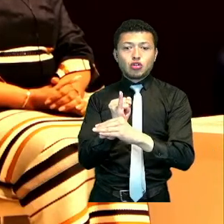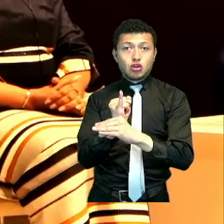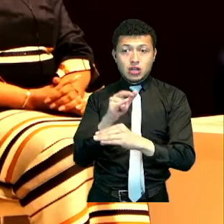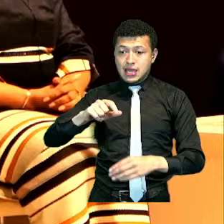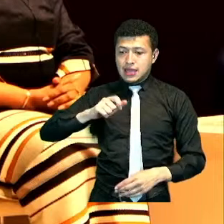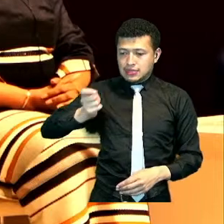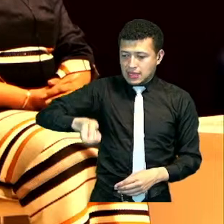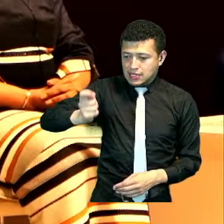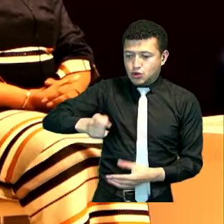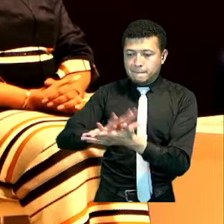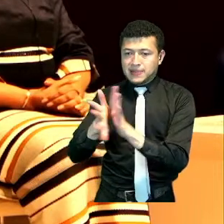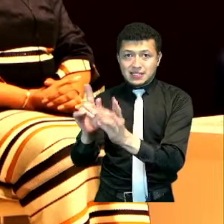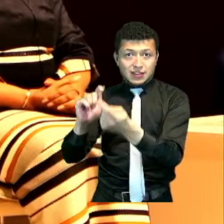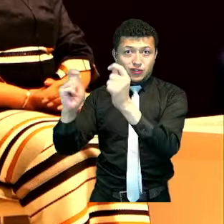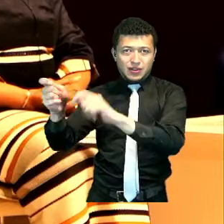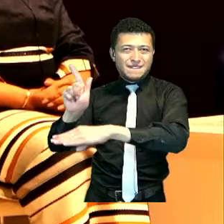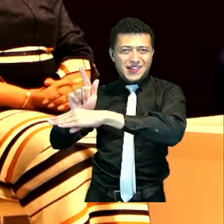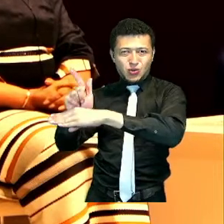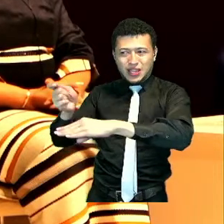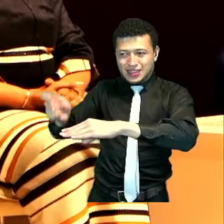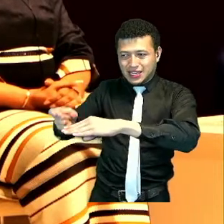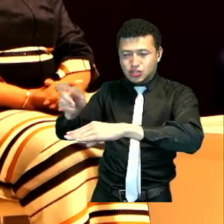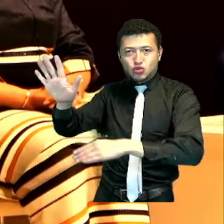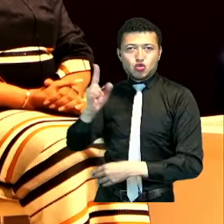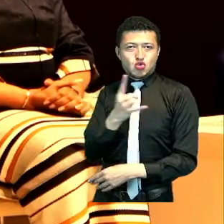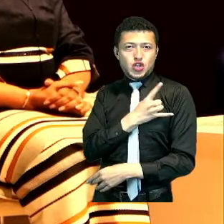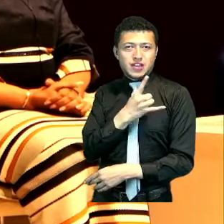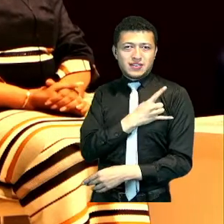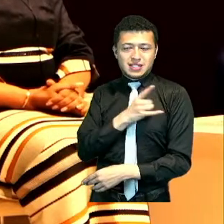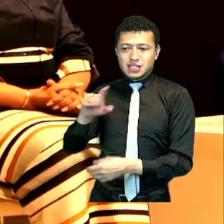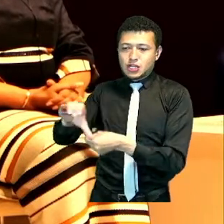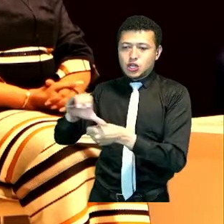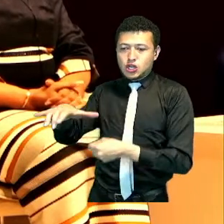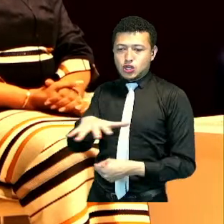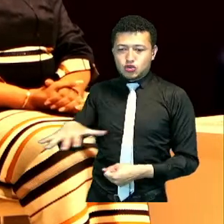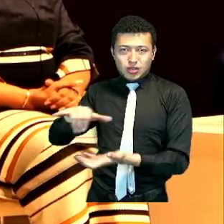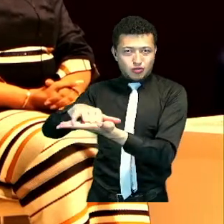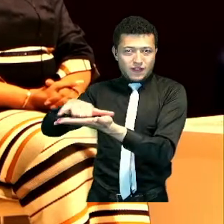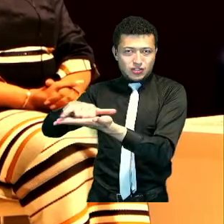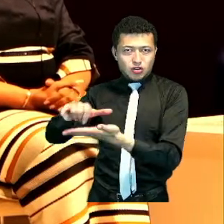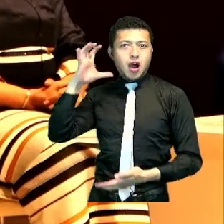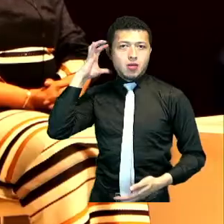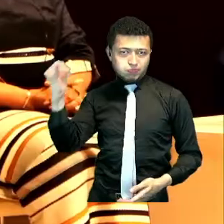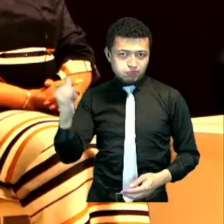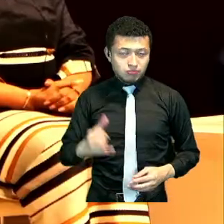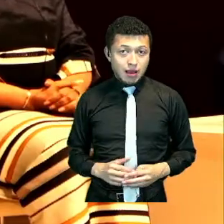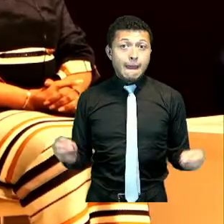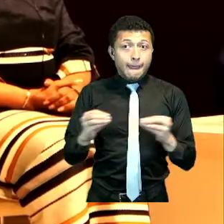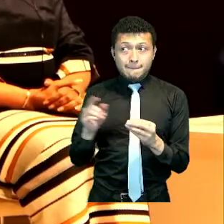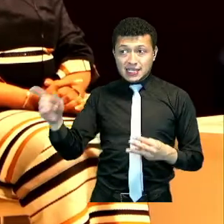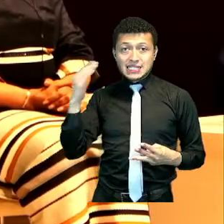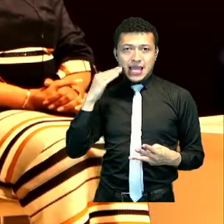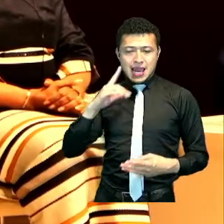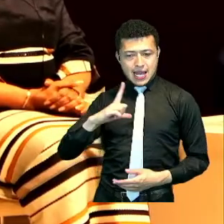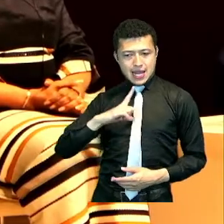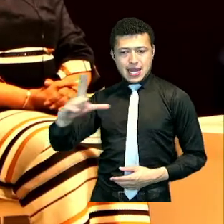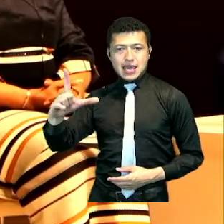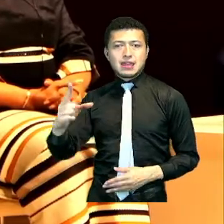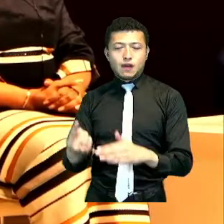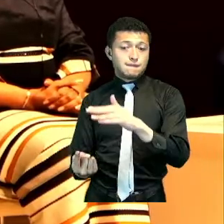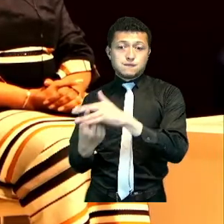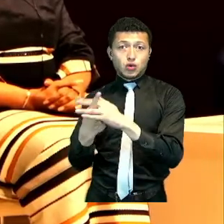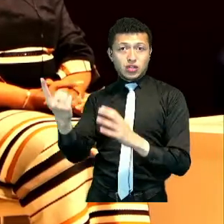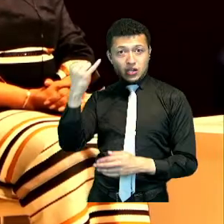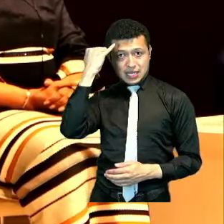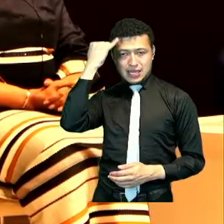and Transformative Peace, the School of Law at the University in New York. She was also the founding